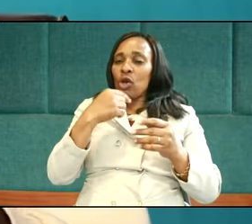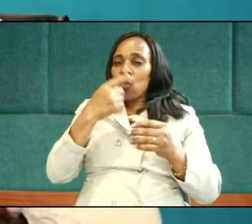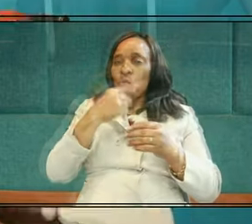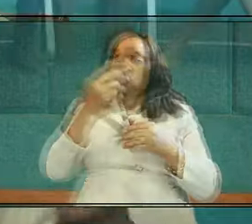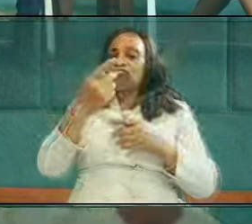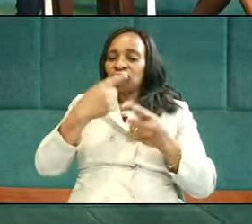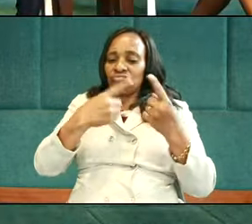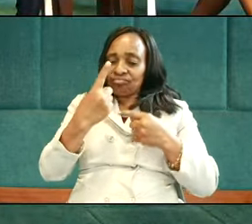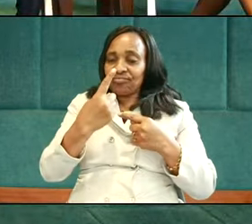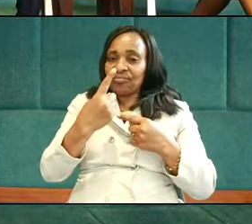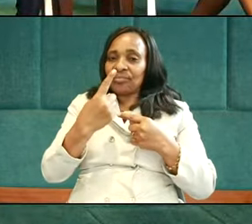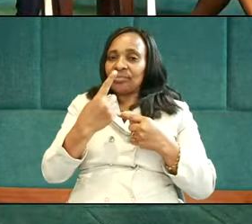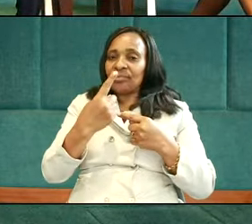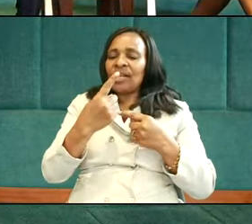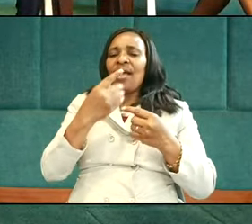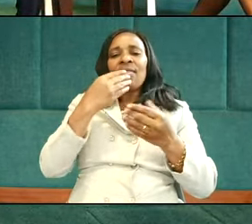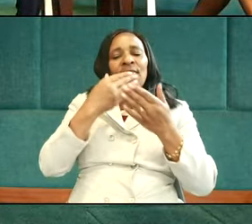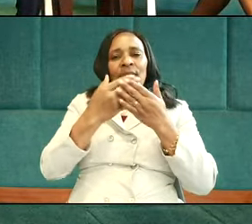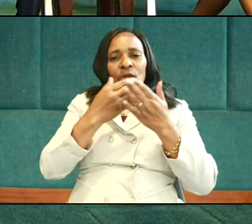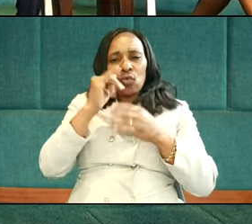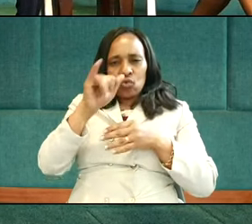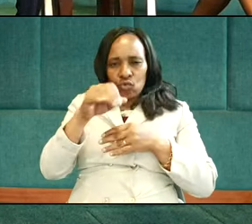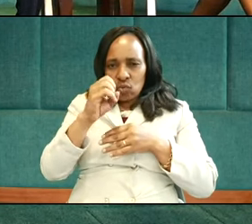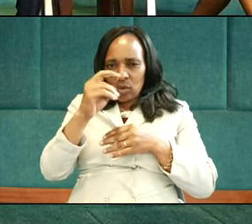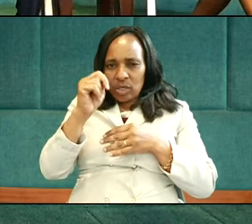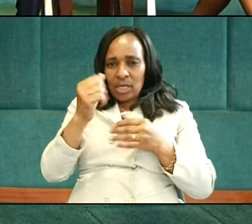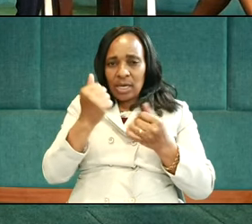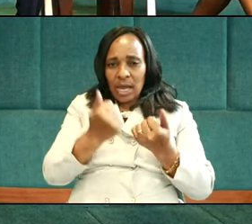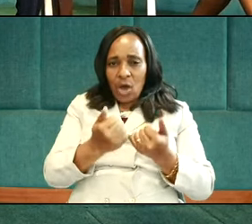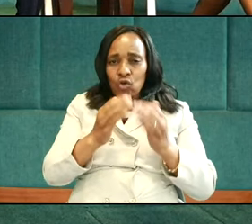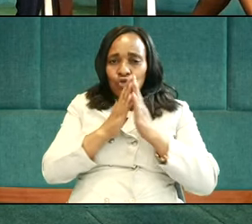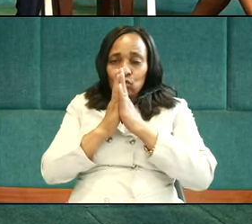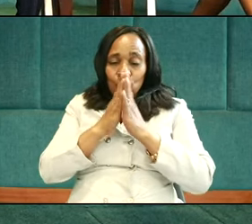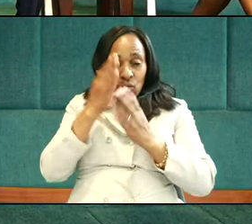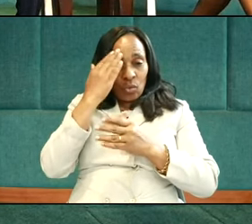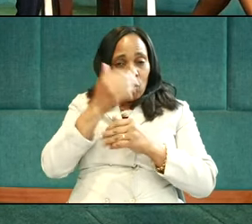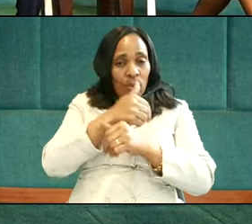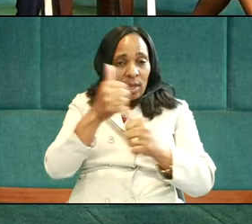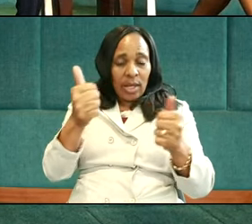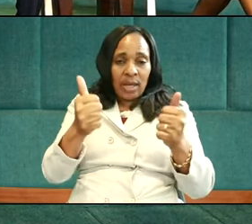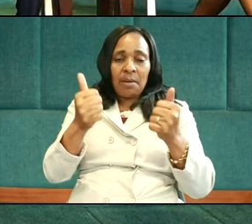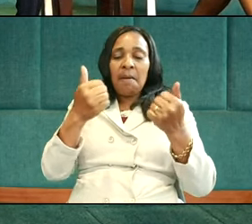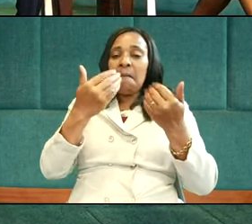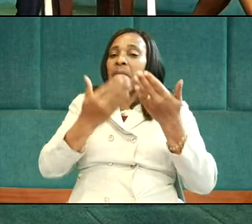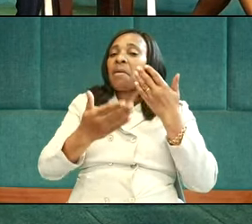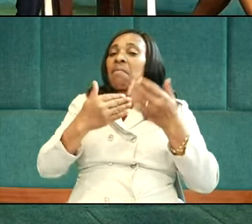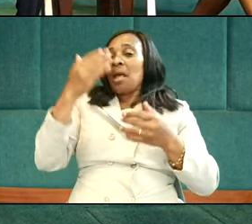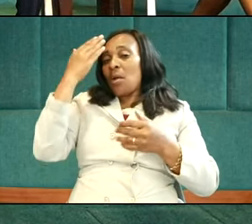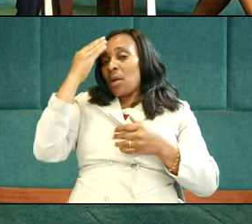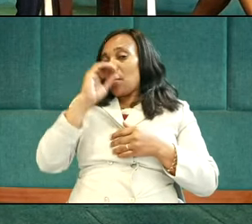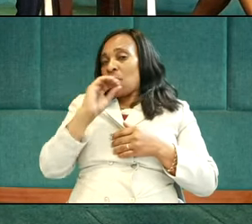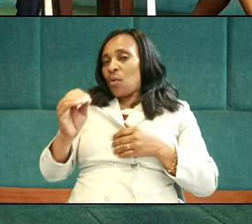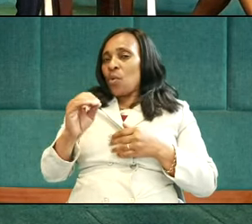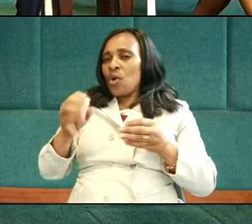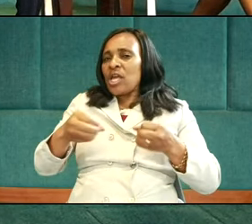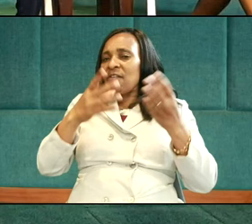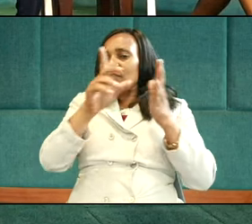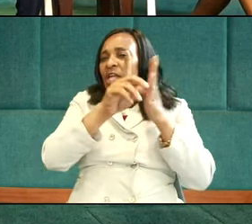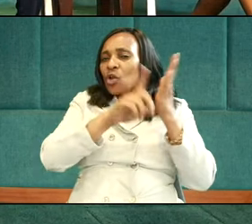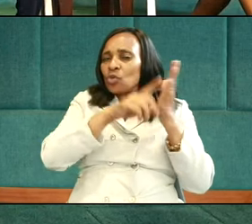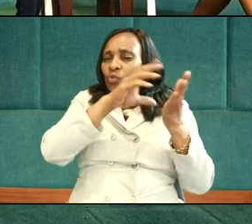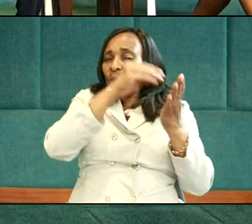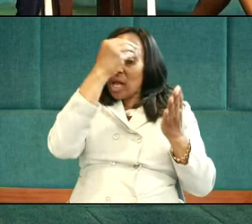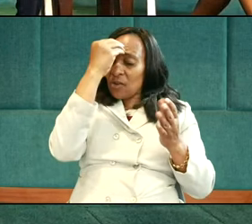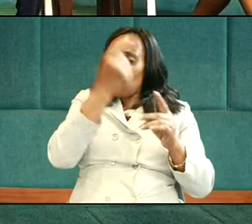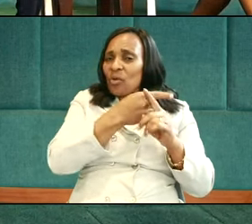you, John. Now that we've gone through the story, maybe, I don't know, Peter, maybe you could give us a lesson that you've learned from